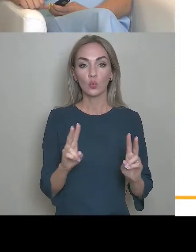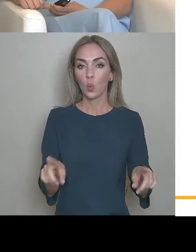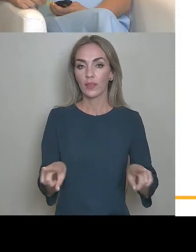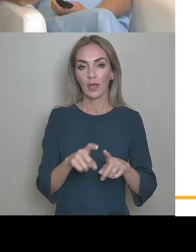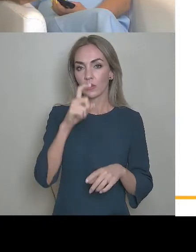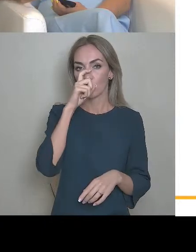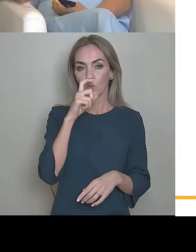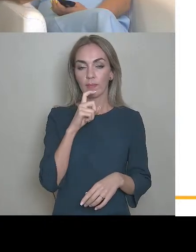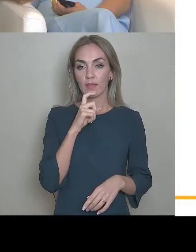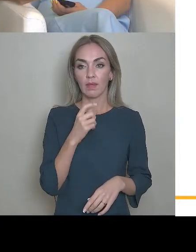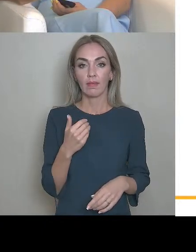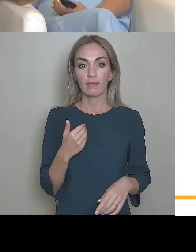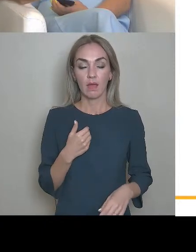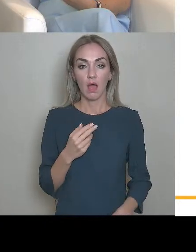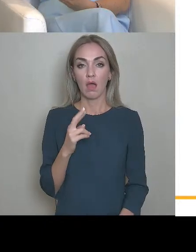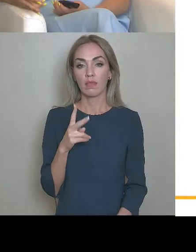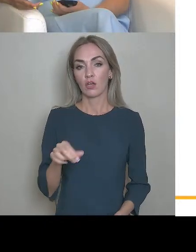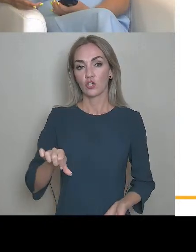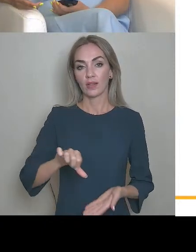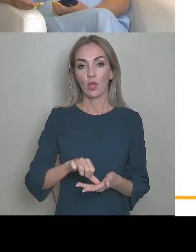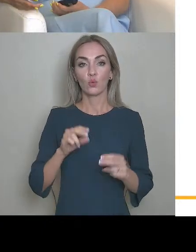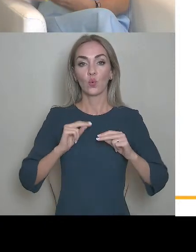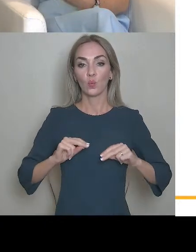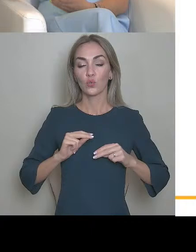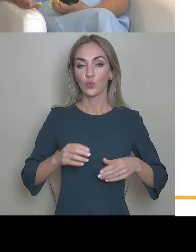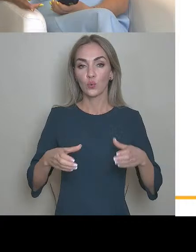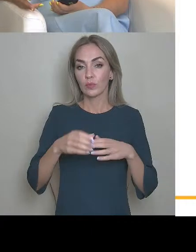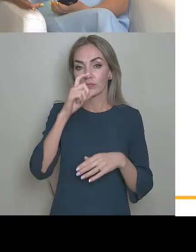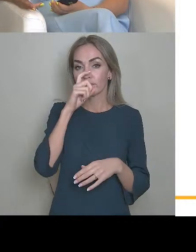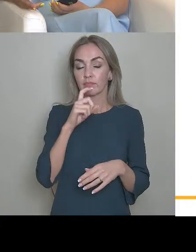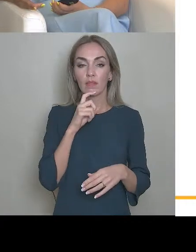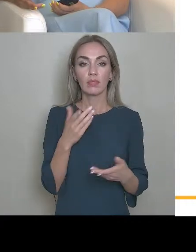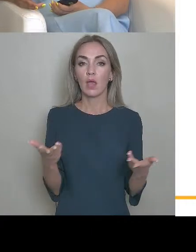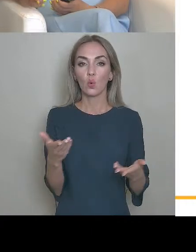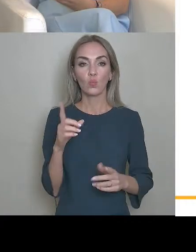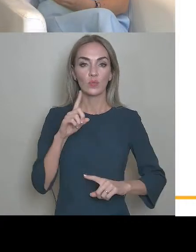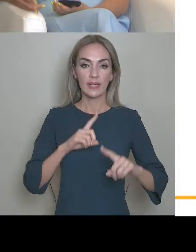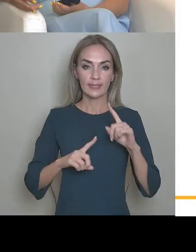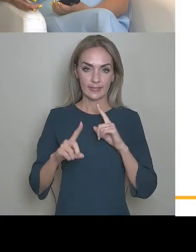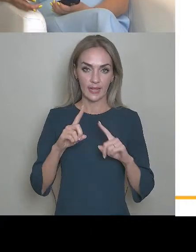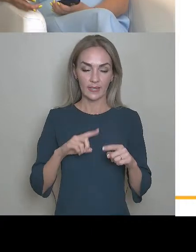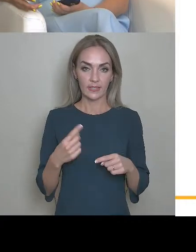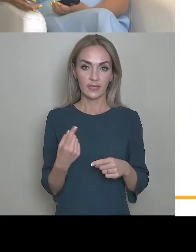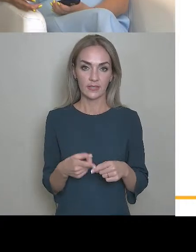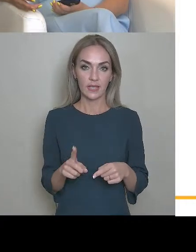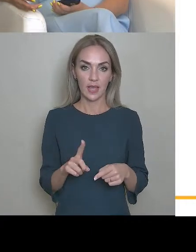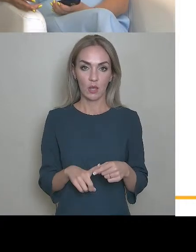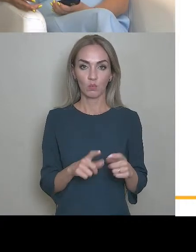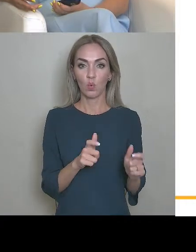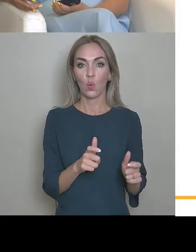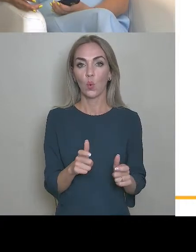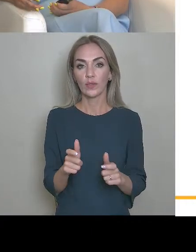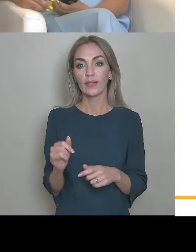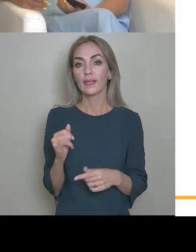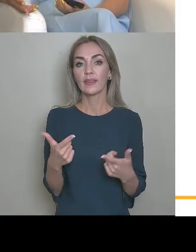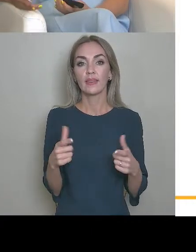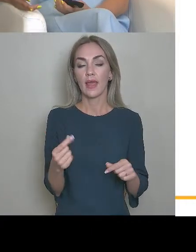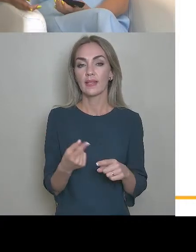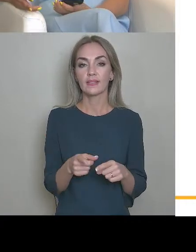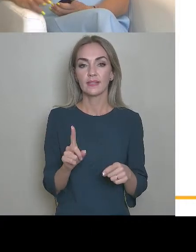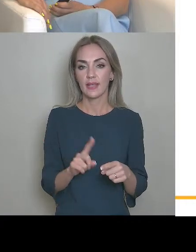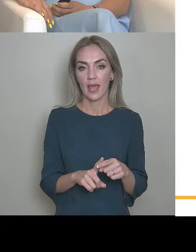the electoral code, it was different. As a member of the working group, I still cannot understand at which meeting of the working group